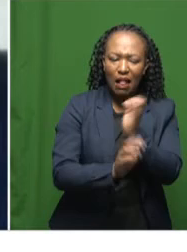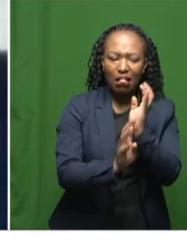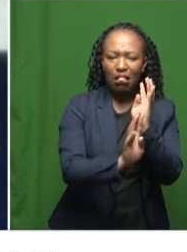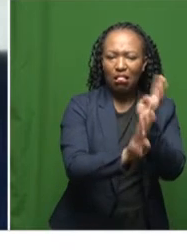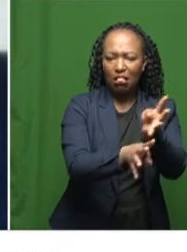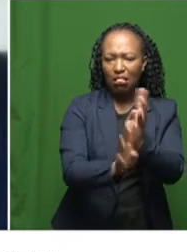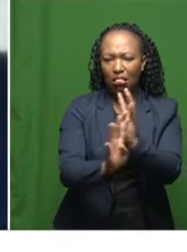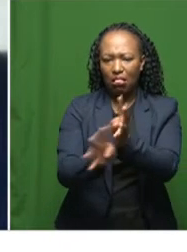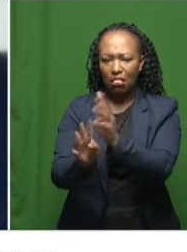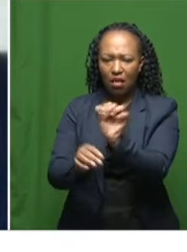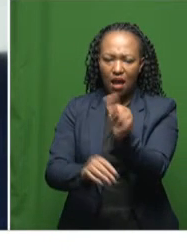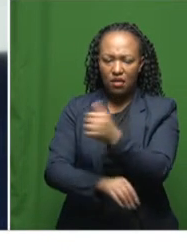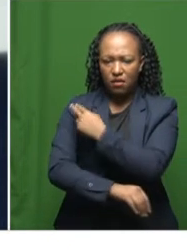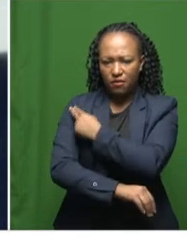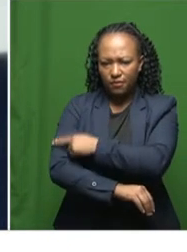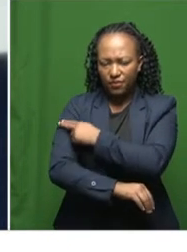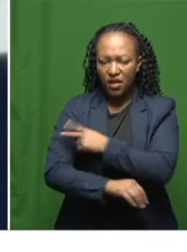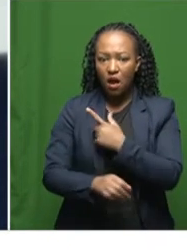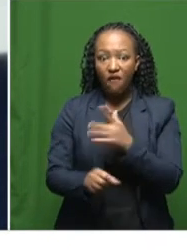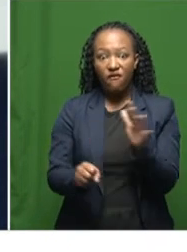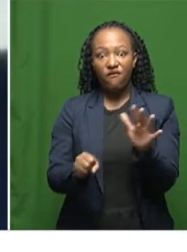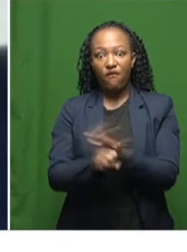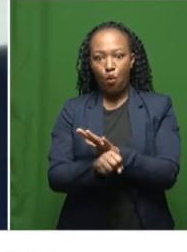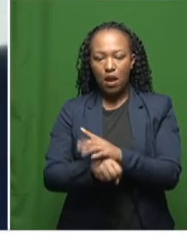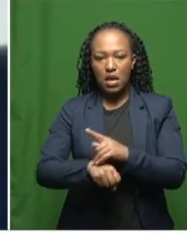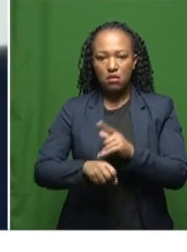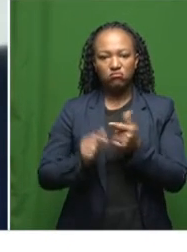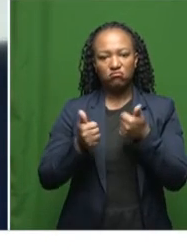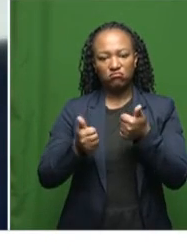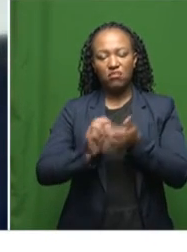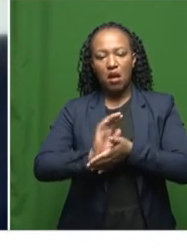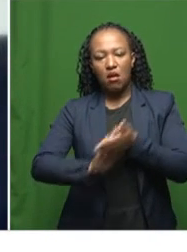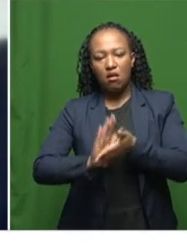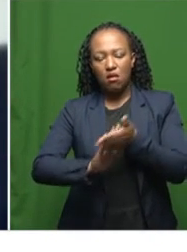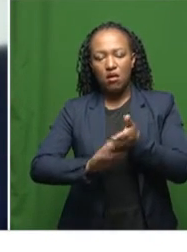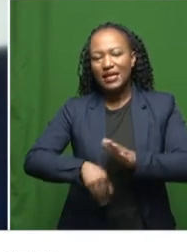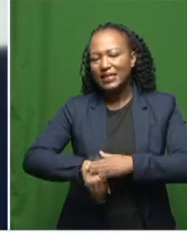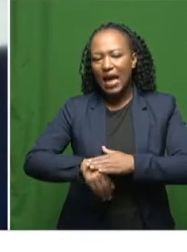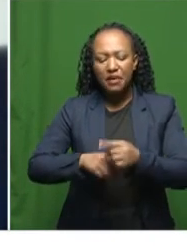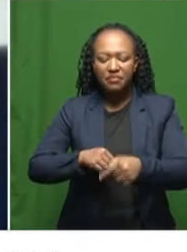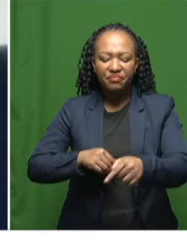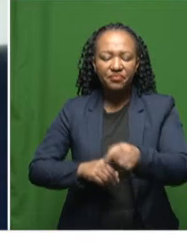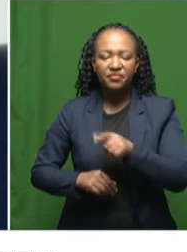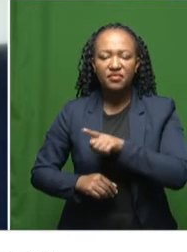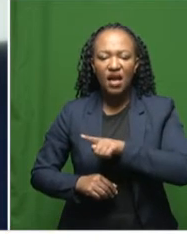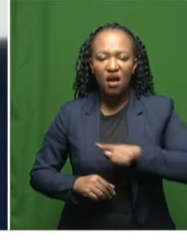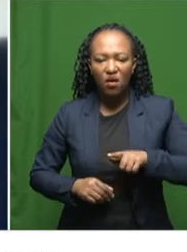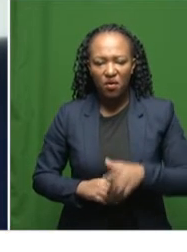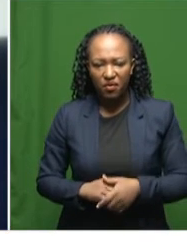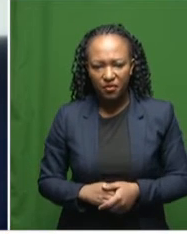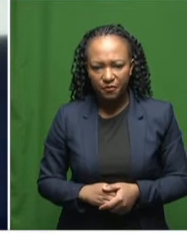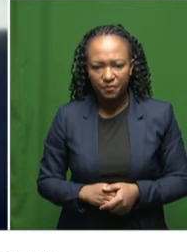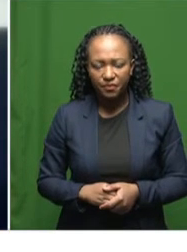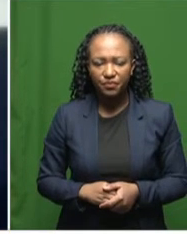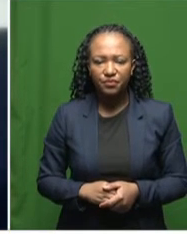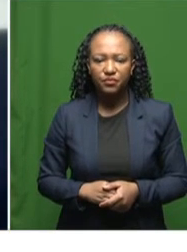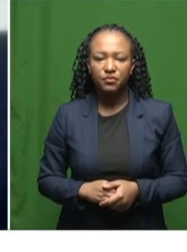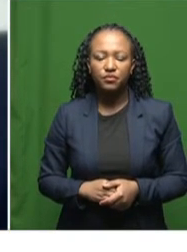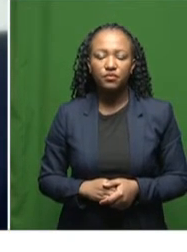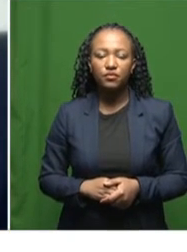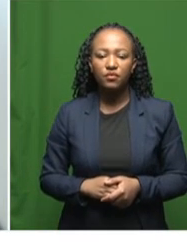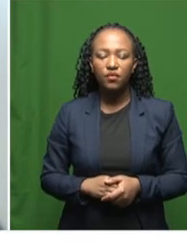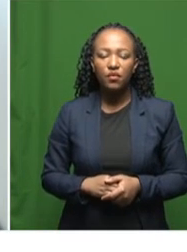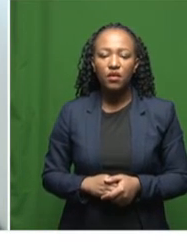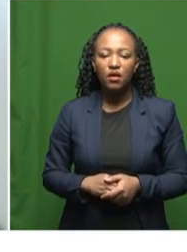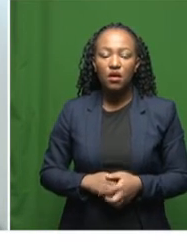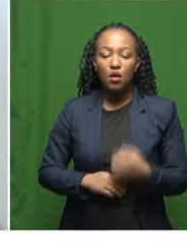hospital to be fully operational? The turnaround time for the hospital We